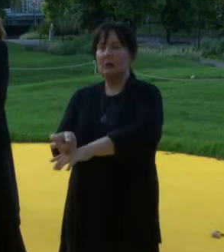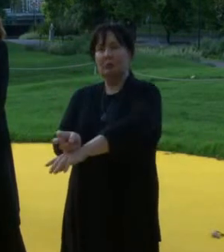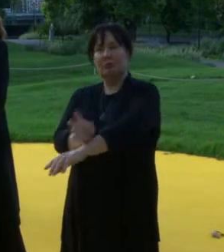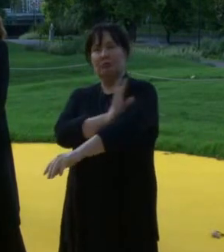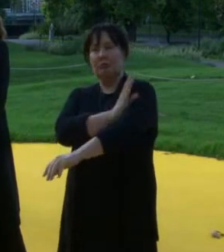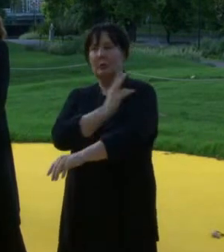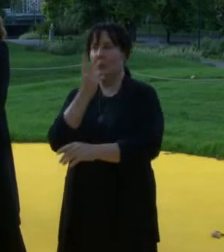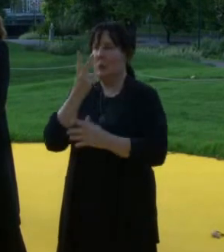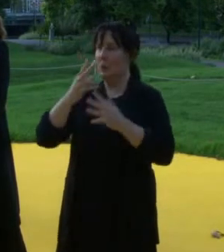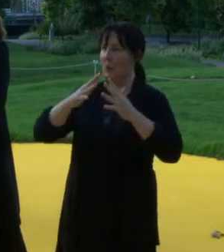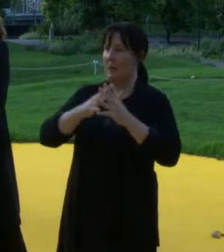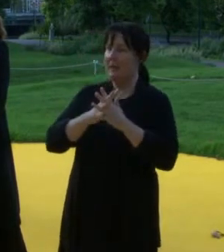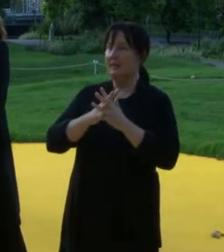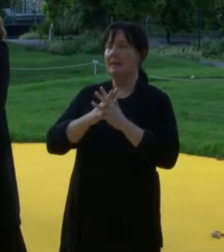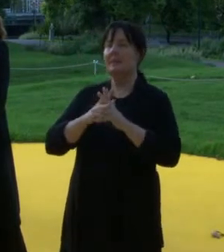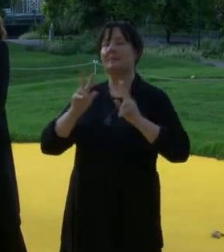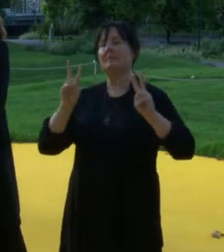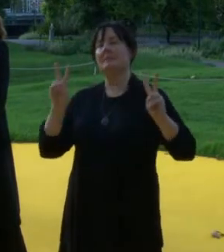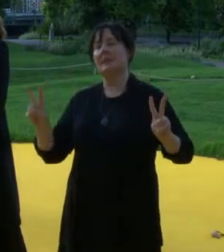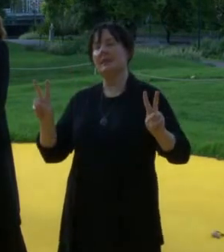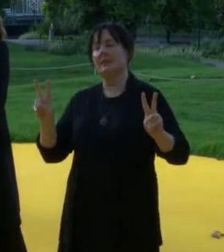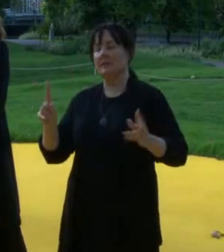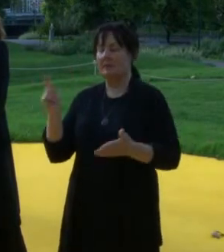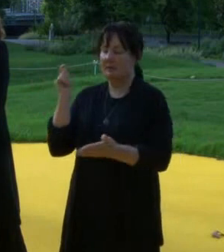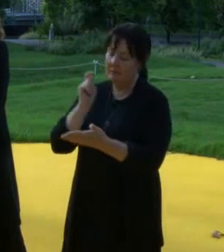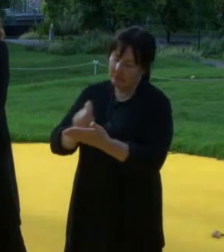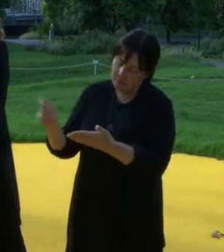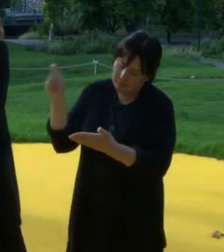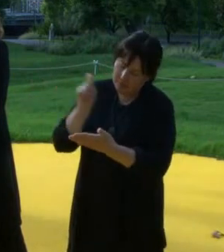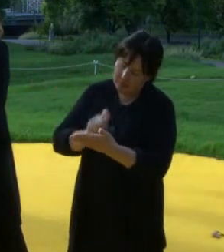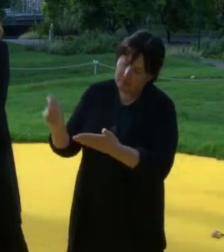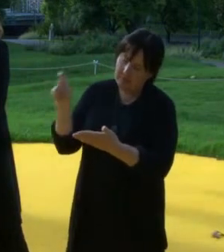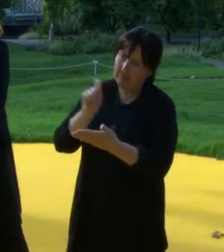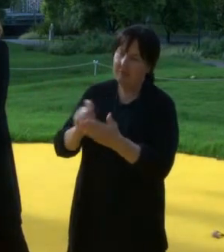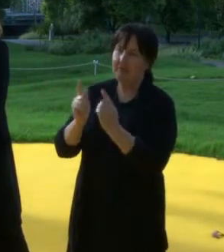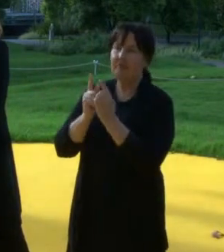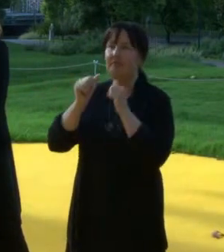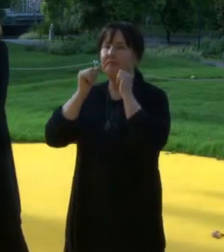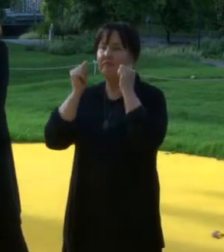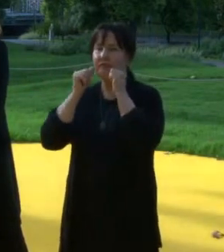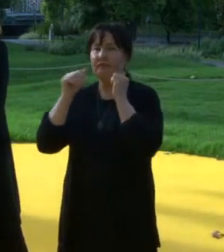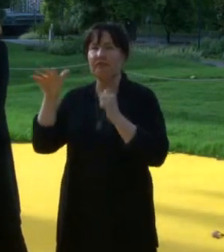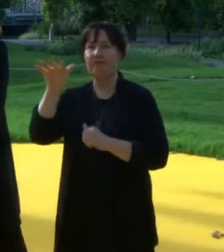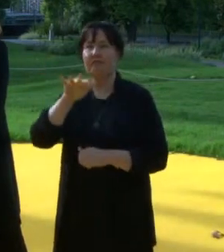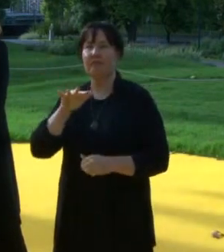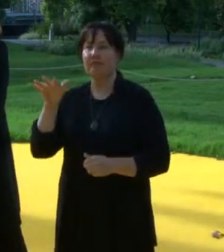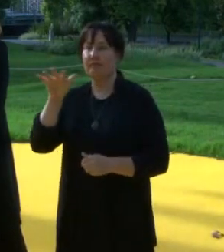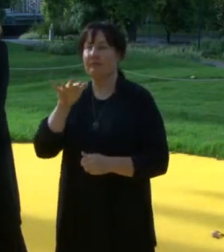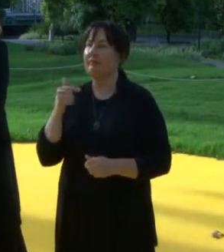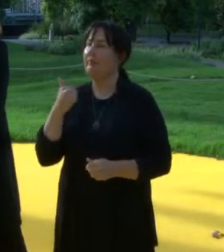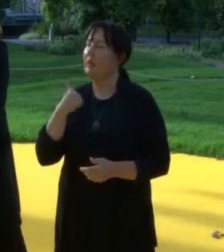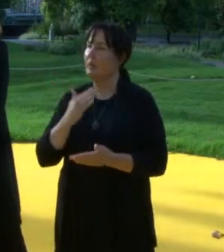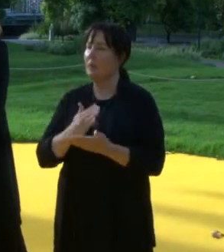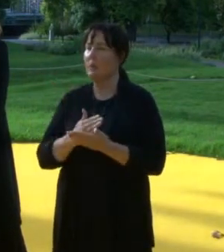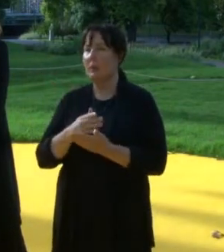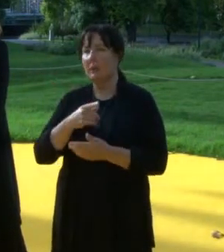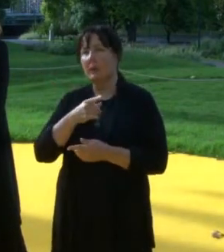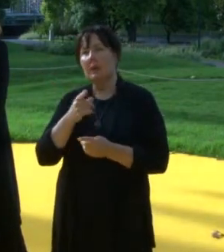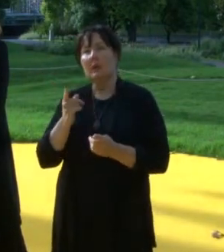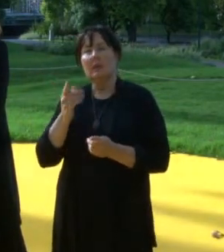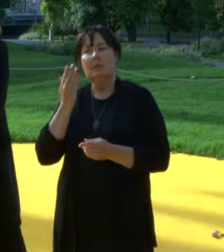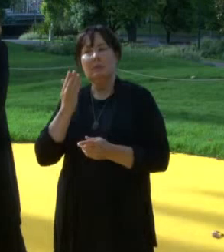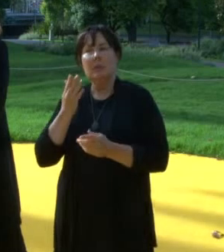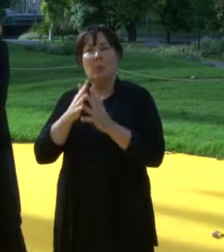retreat. It won't surprise you, I'm sure, to learn that recently the Wheeler Centre has faced a